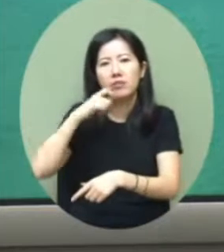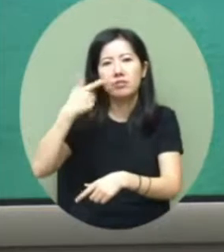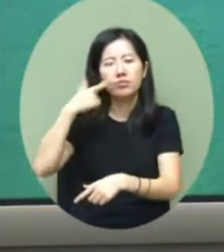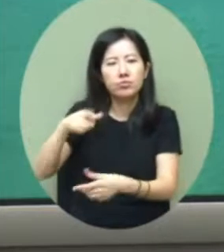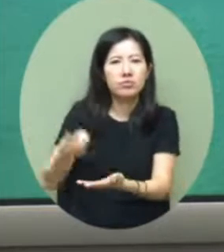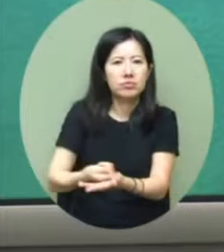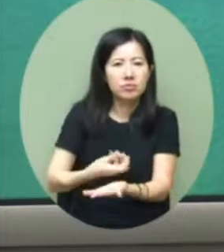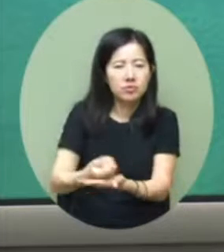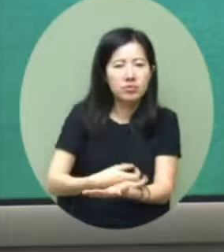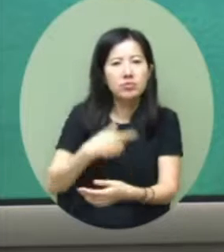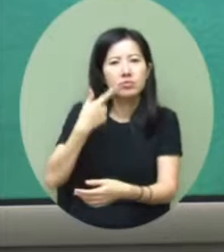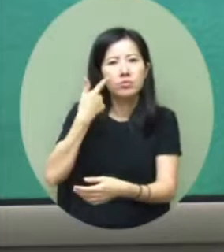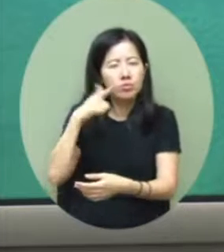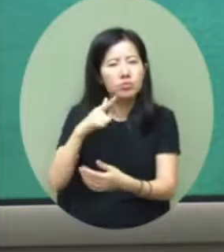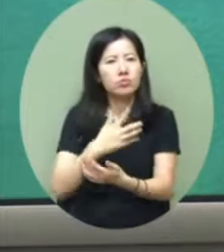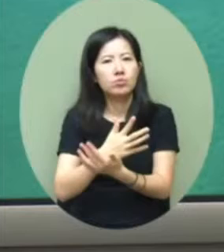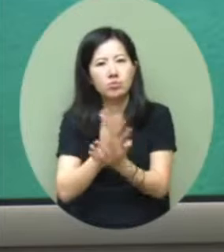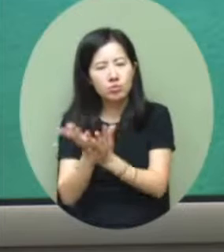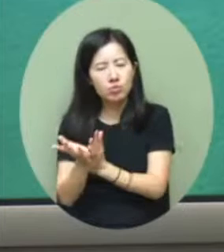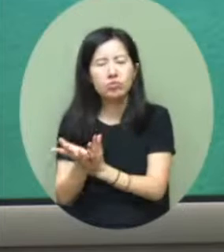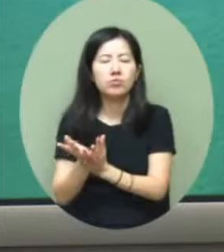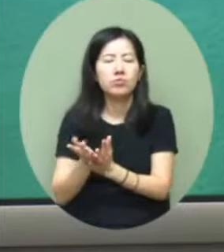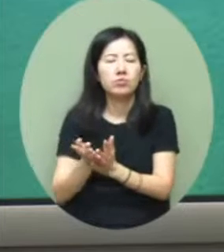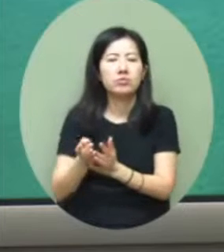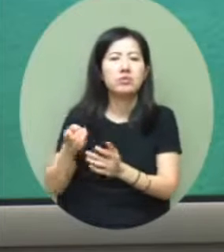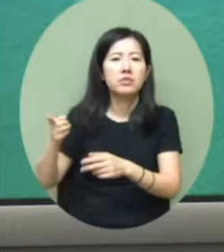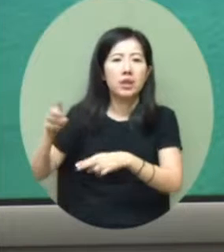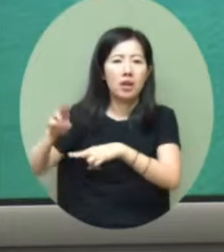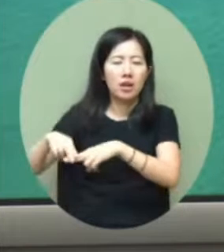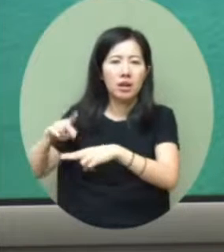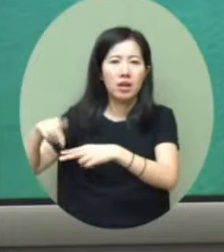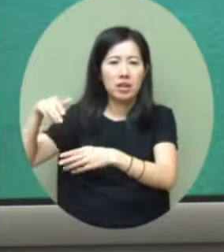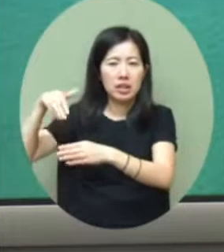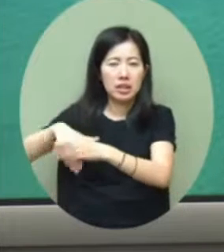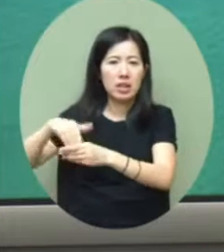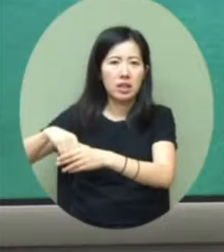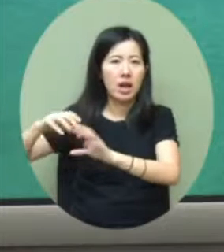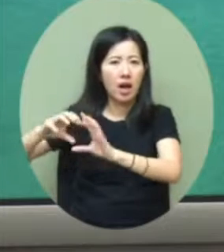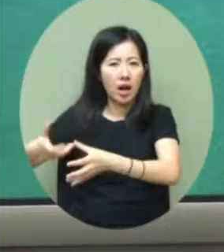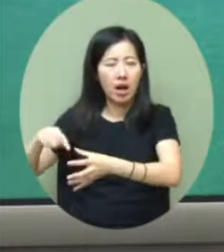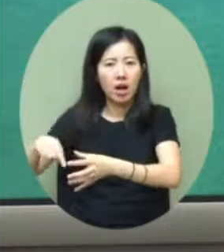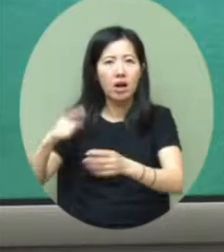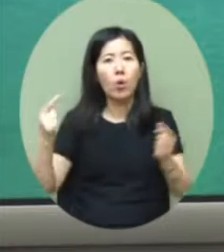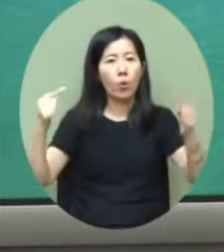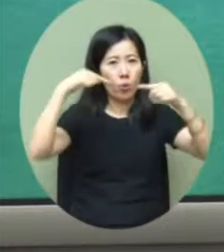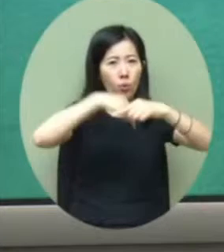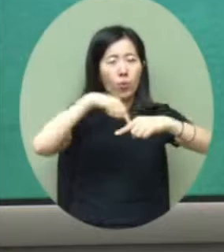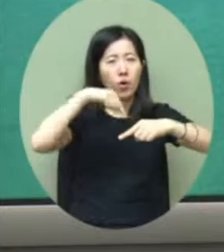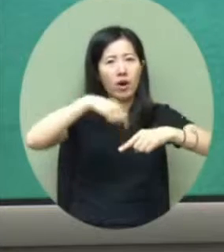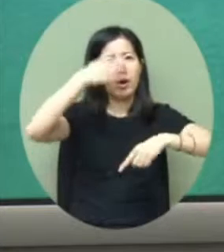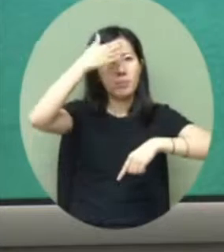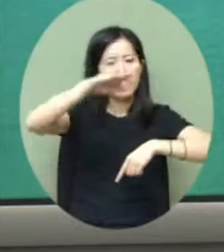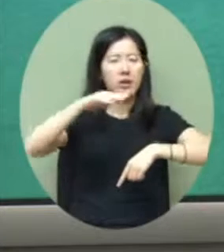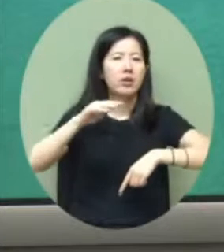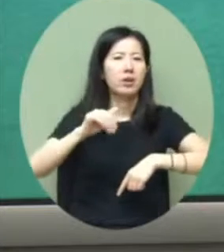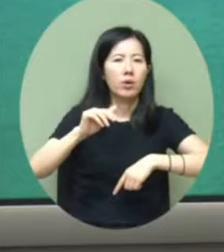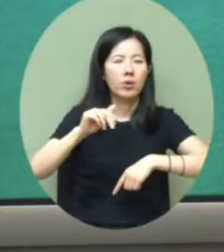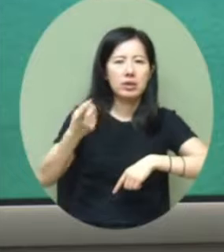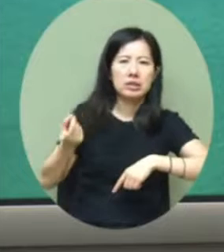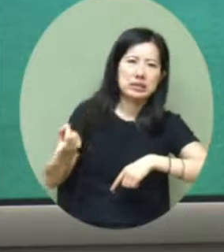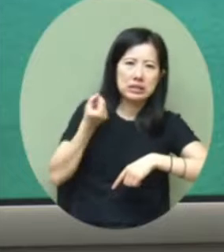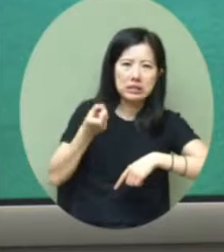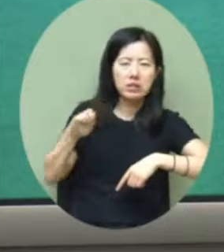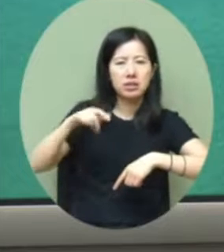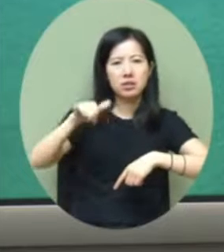explain our measures and additional products to the mainland market to